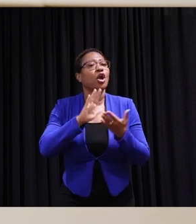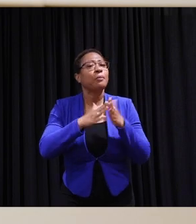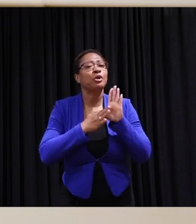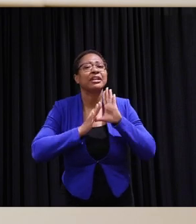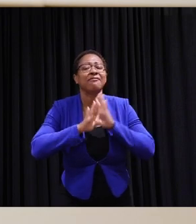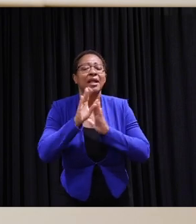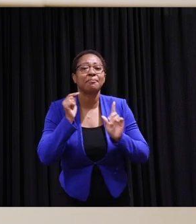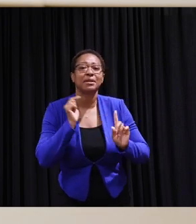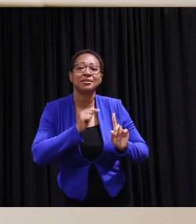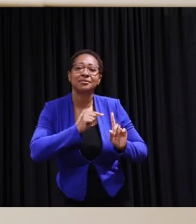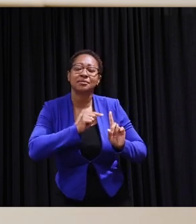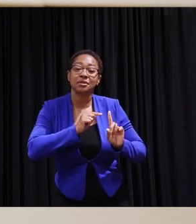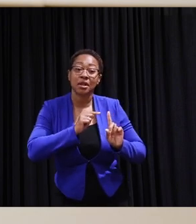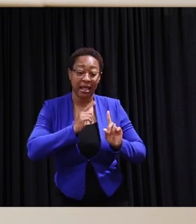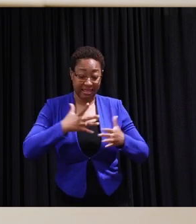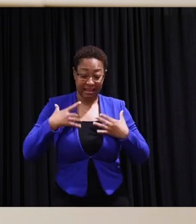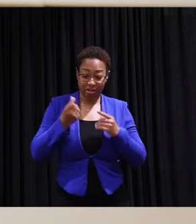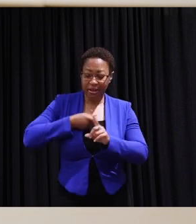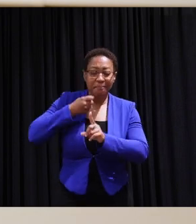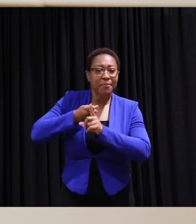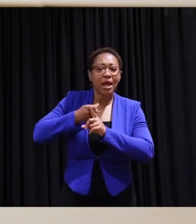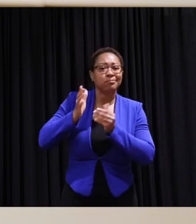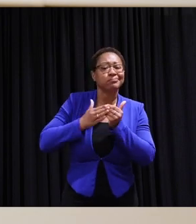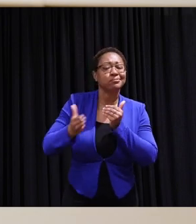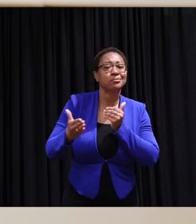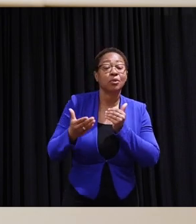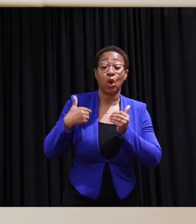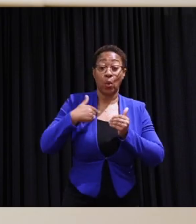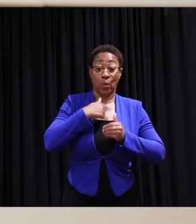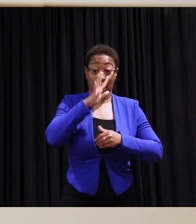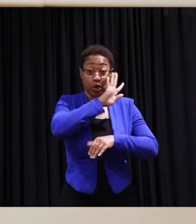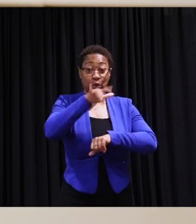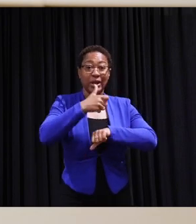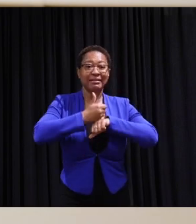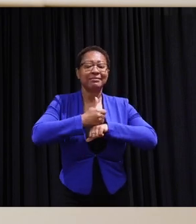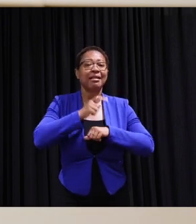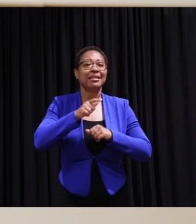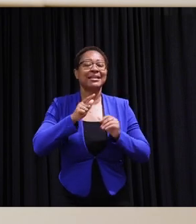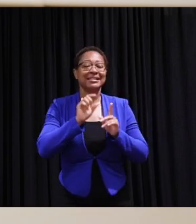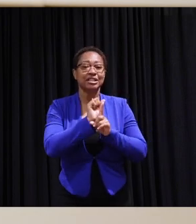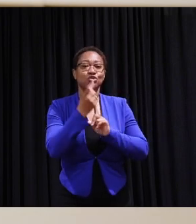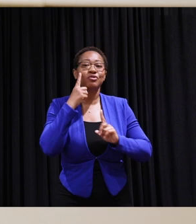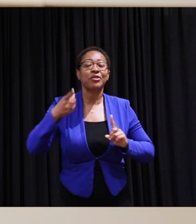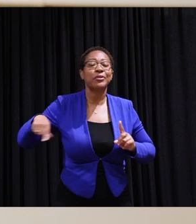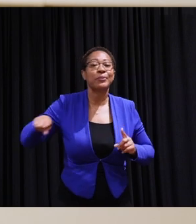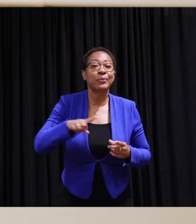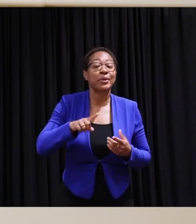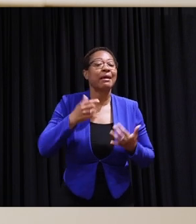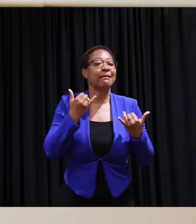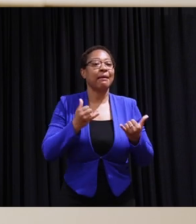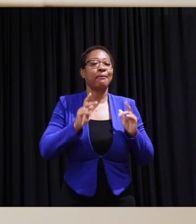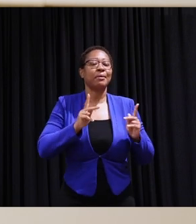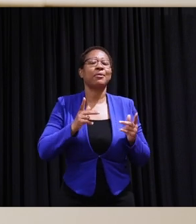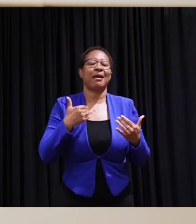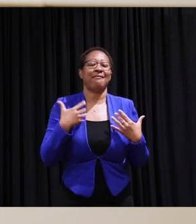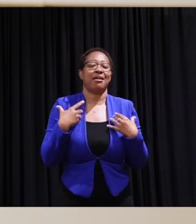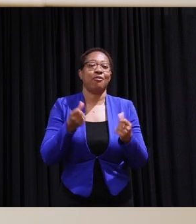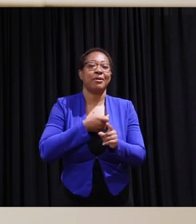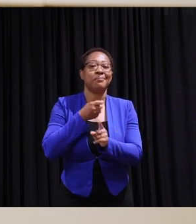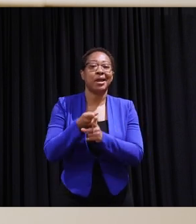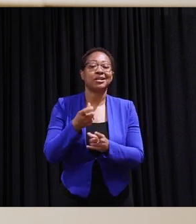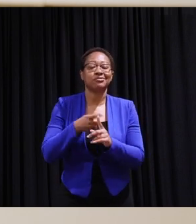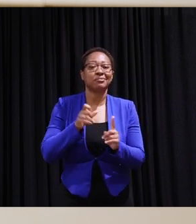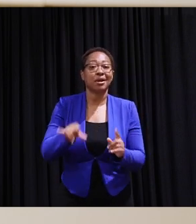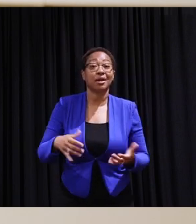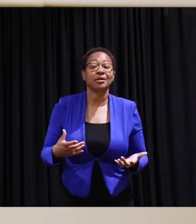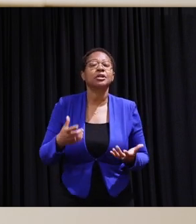development, should think about the health impact because we created these conditions. And because of that, people in the community have health impacts.